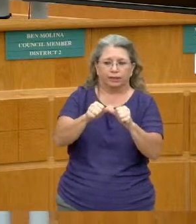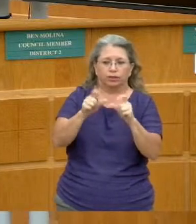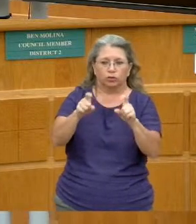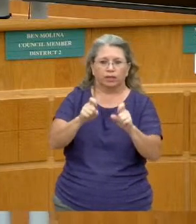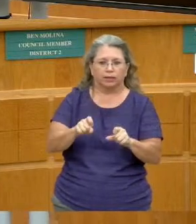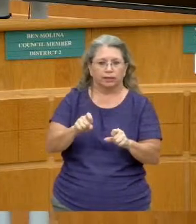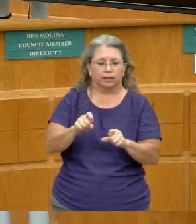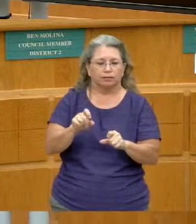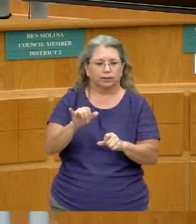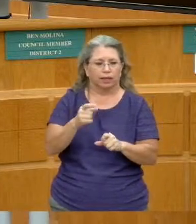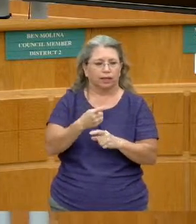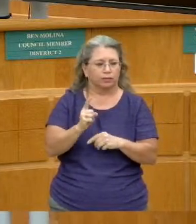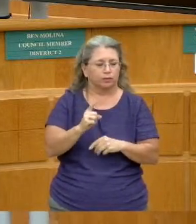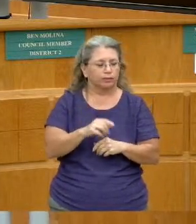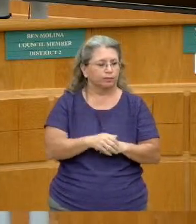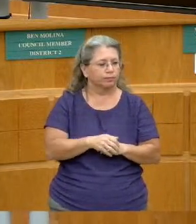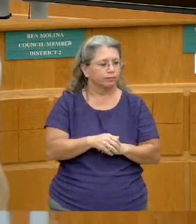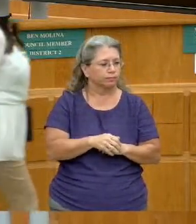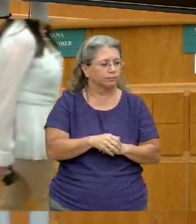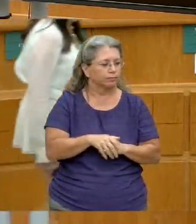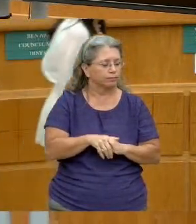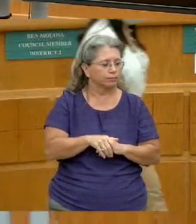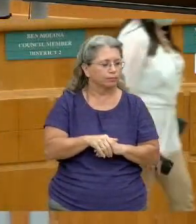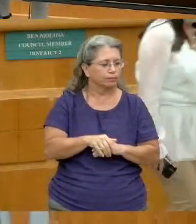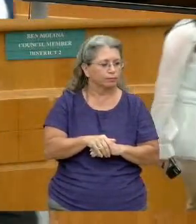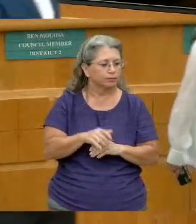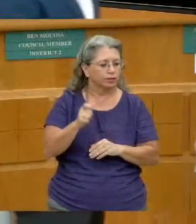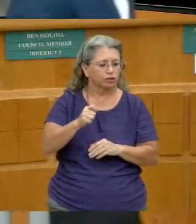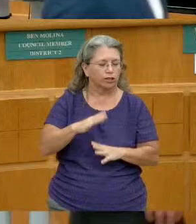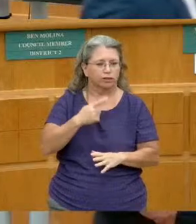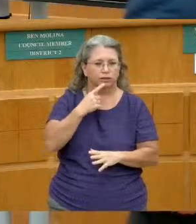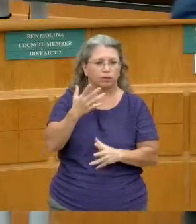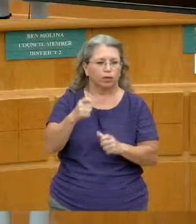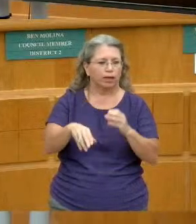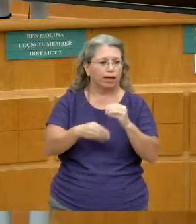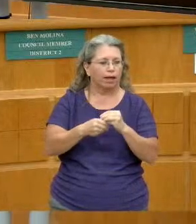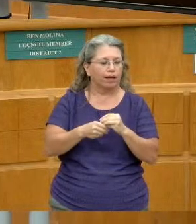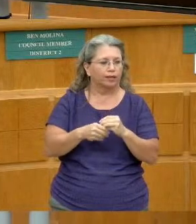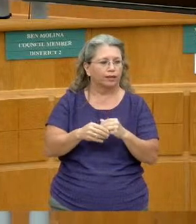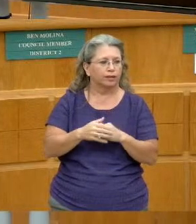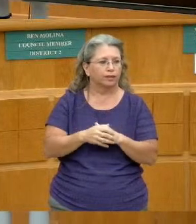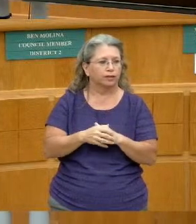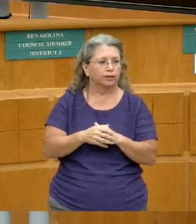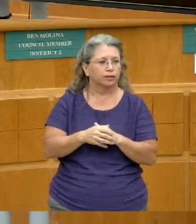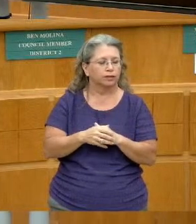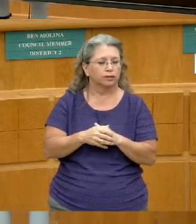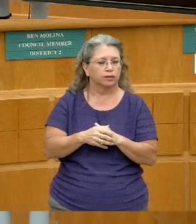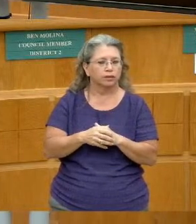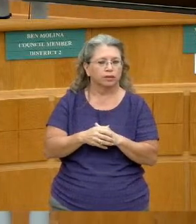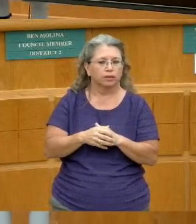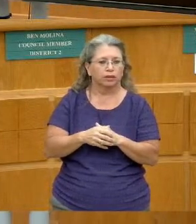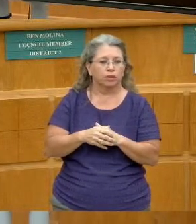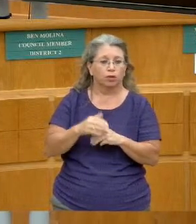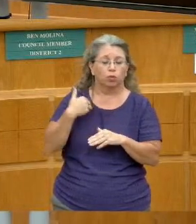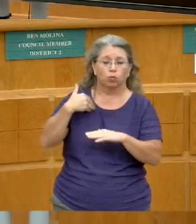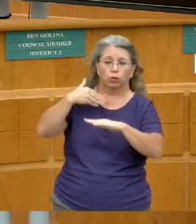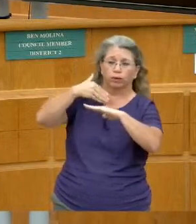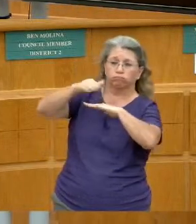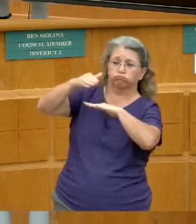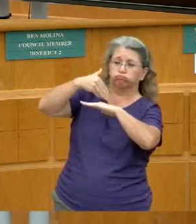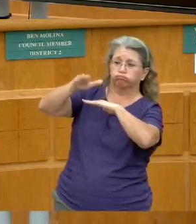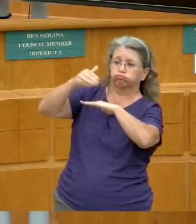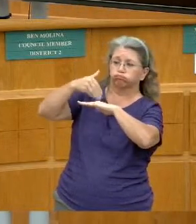last week. Judge, I just want to add that there were 21 different requests that went